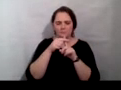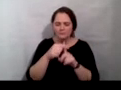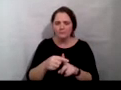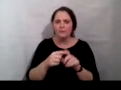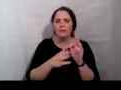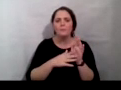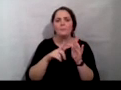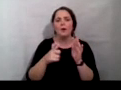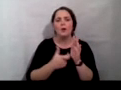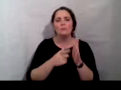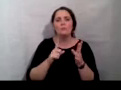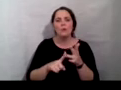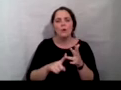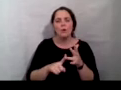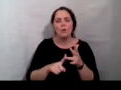micro view, if you like.